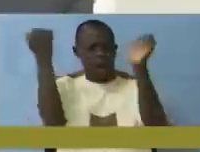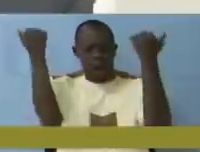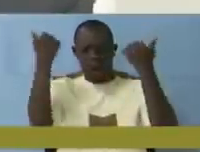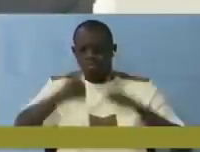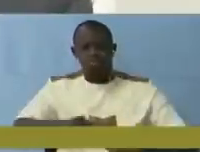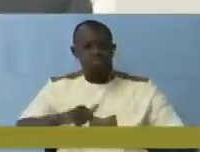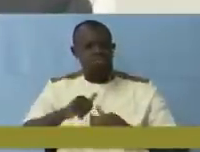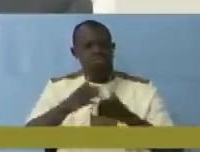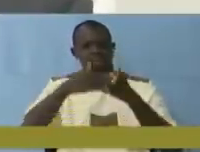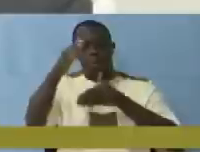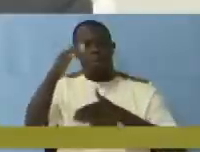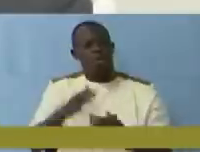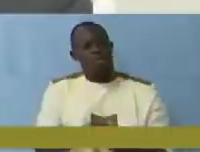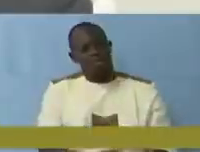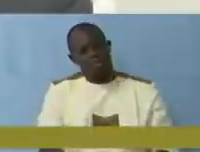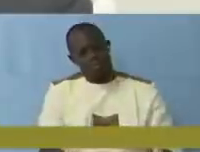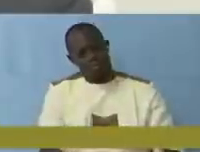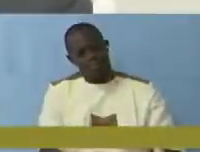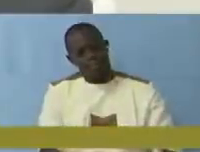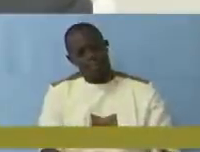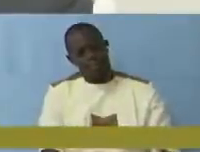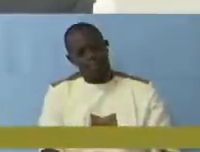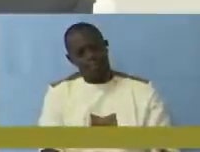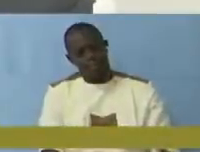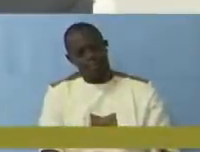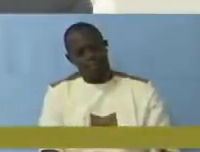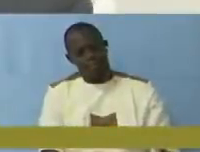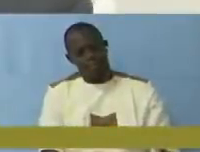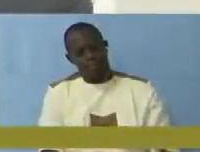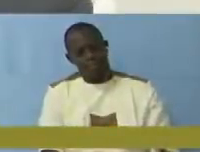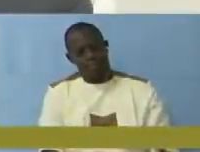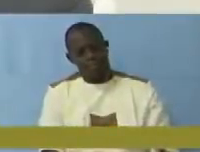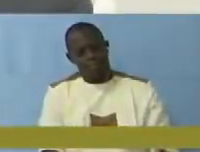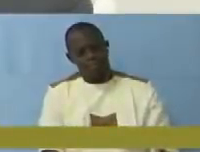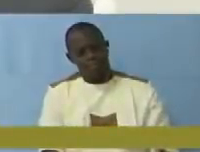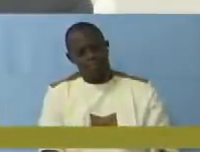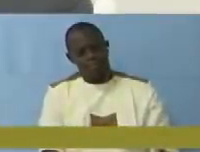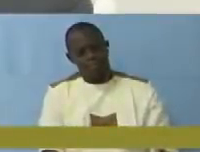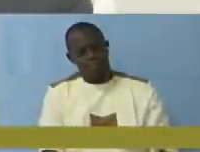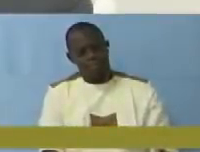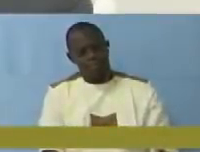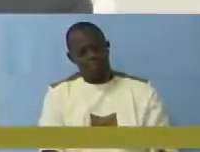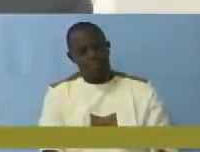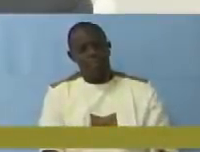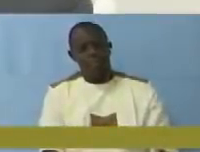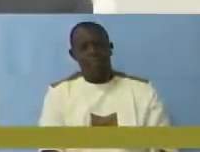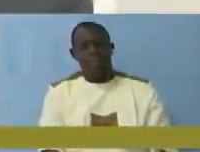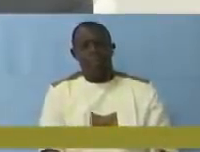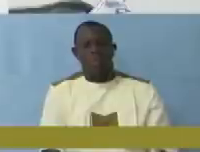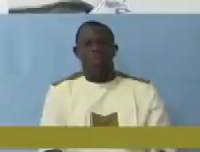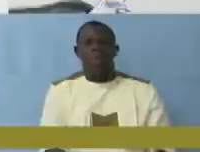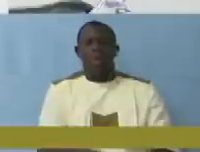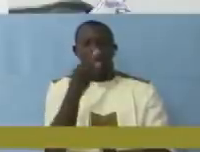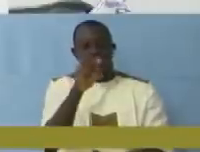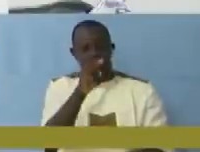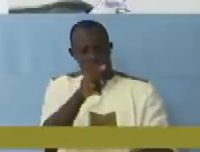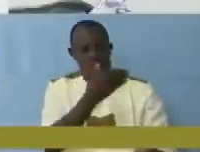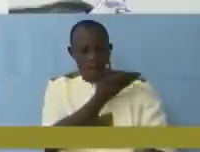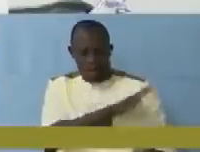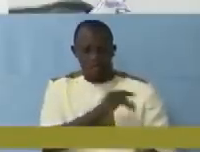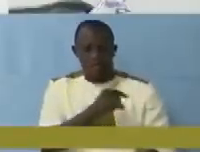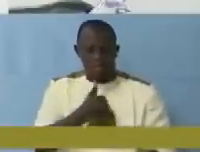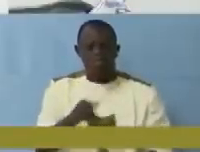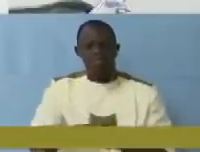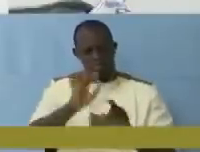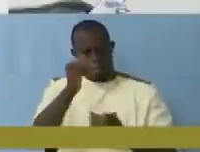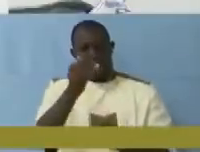bunda menu benu je ila do ko ite mela do ko fango lo mu ko me ko If I may comment. Of course.